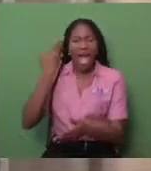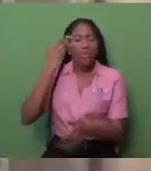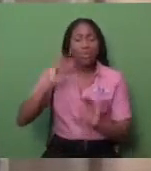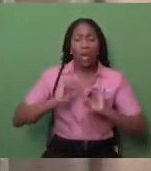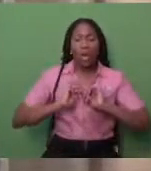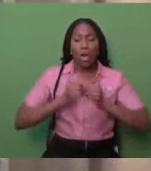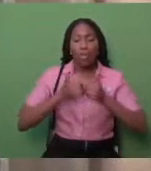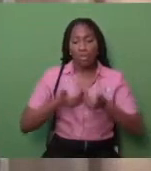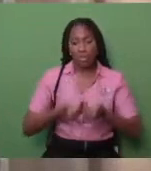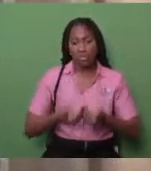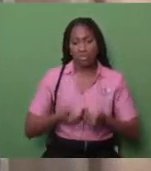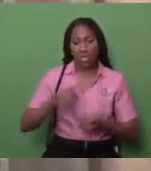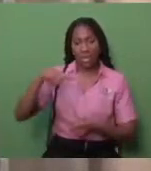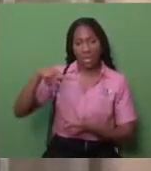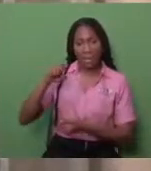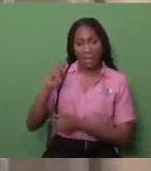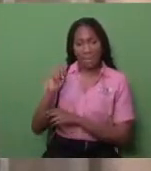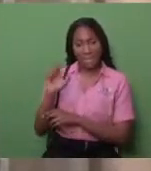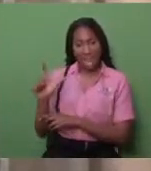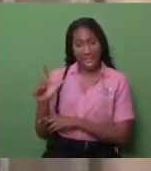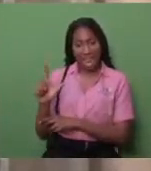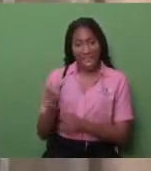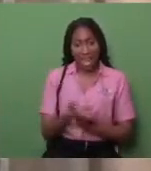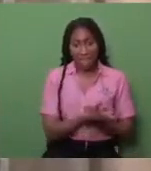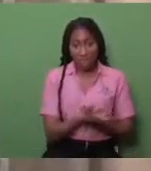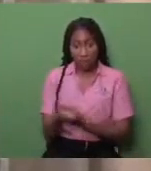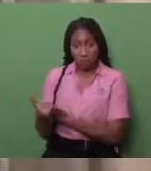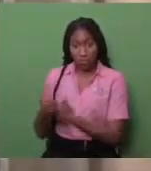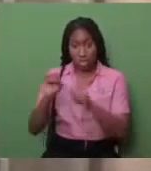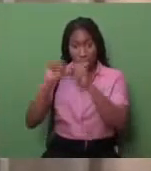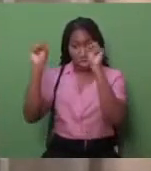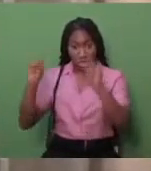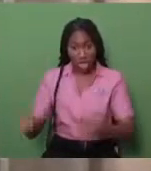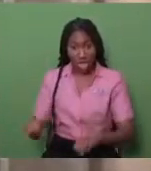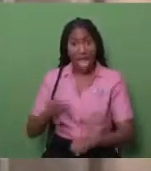of the penal fire station, you know, I was there.